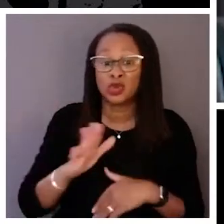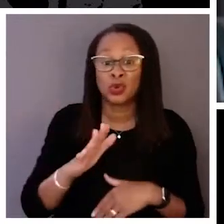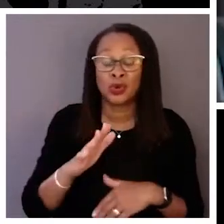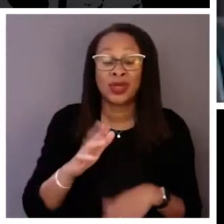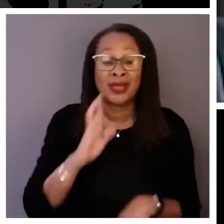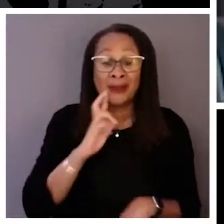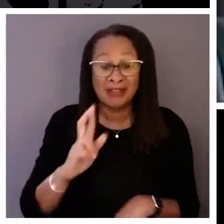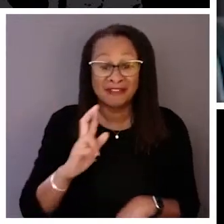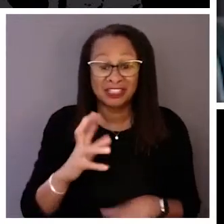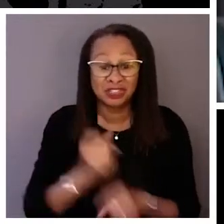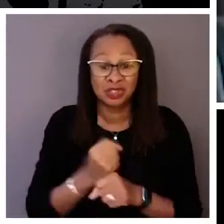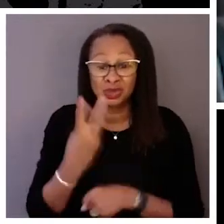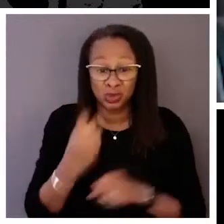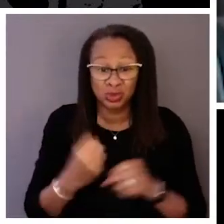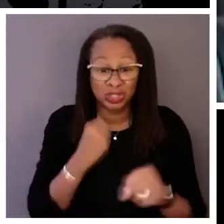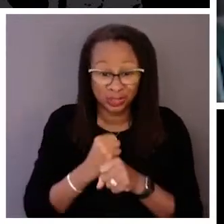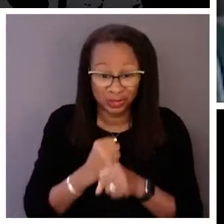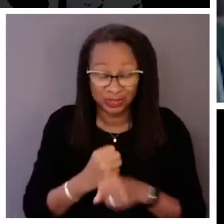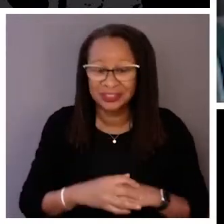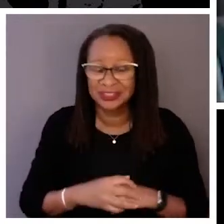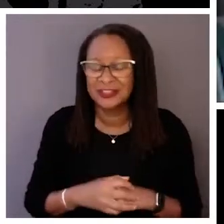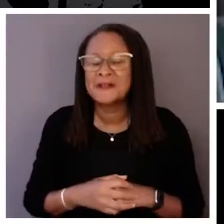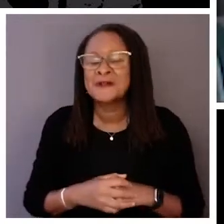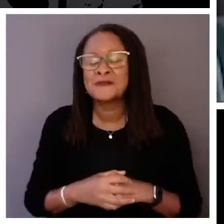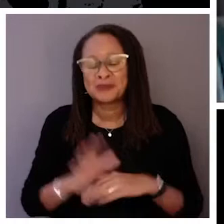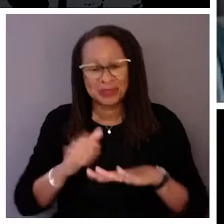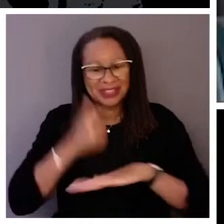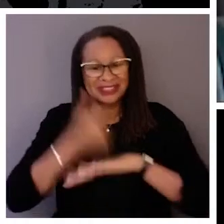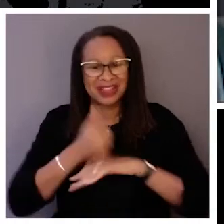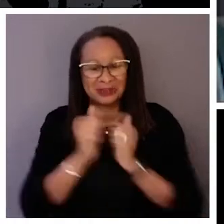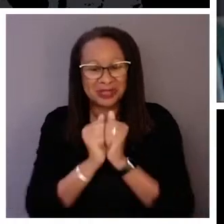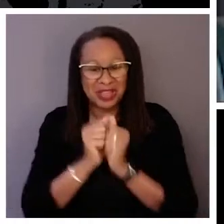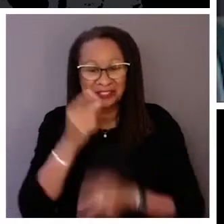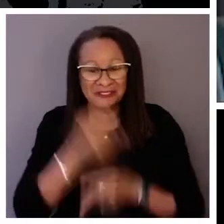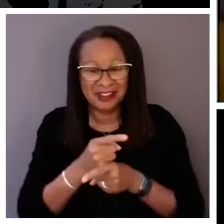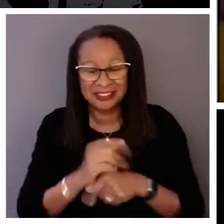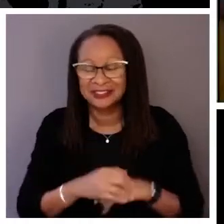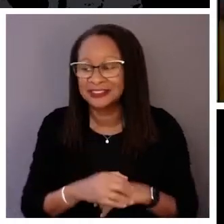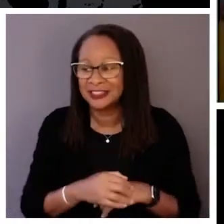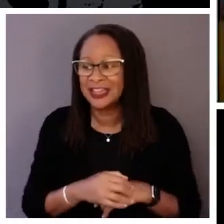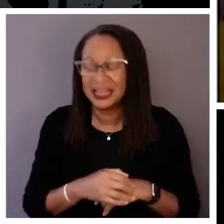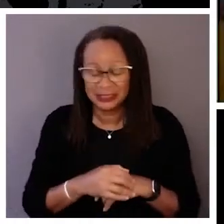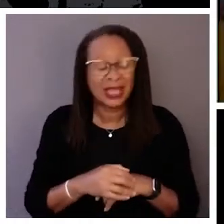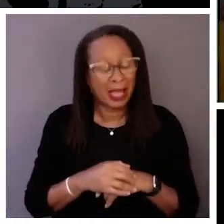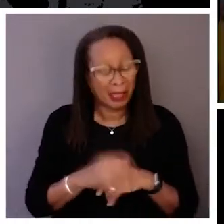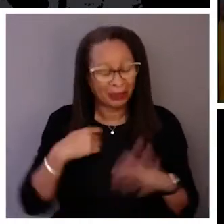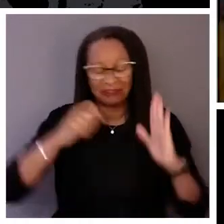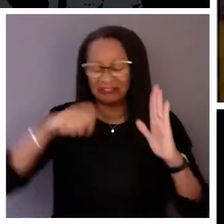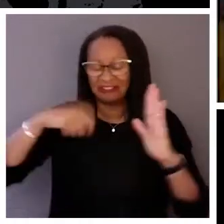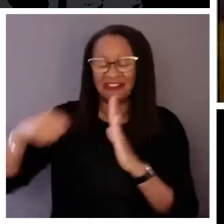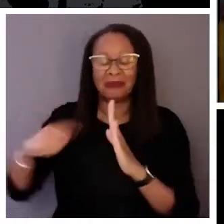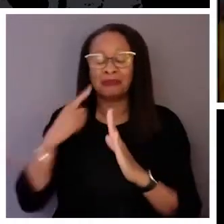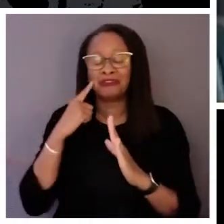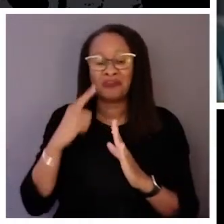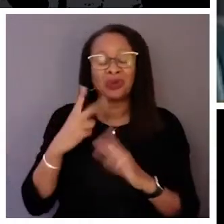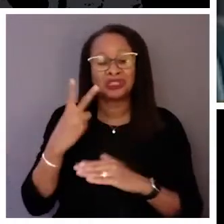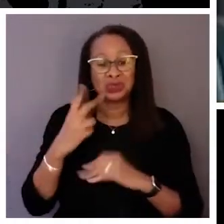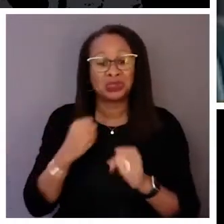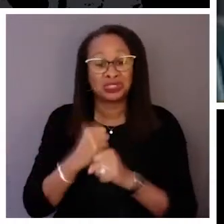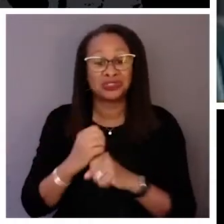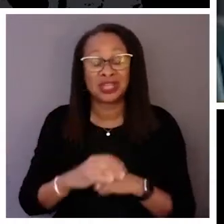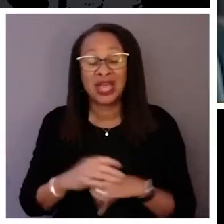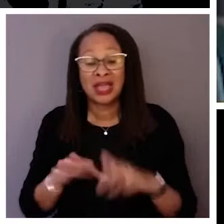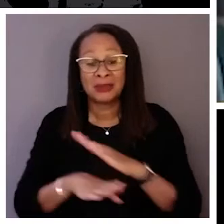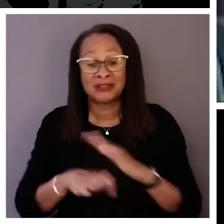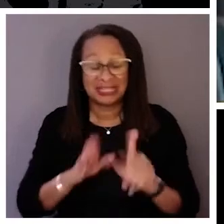friend took 2 years. It was 2 years that you took to put this together, right? We shot it over 2 years, yeah.